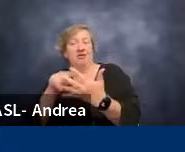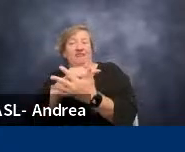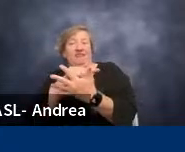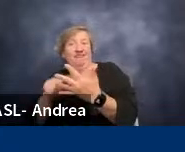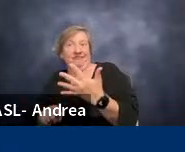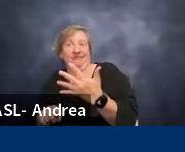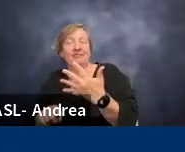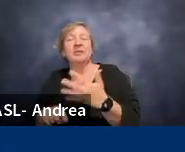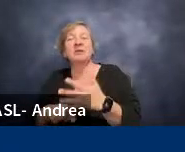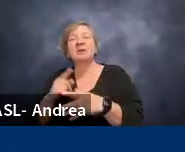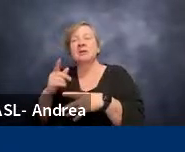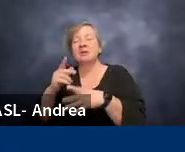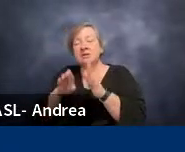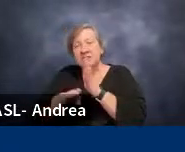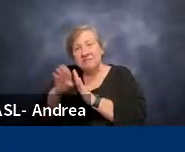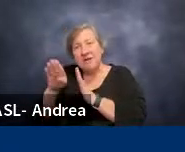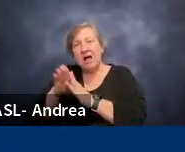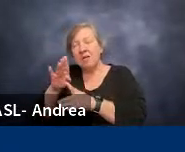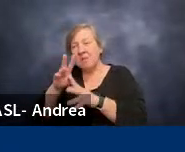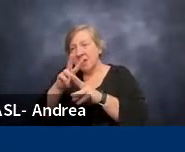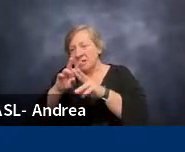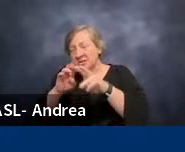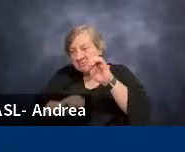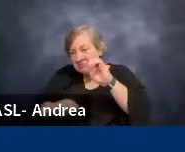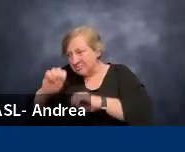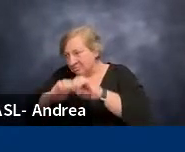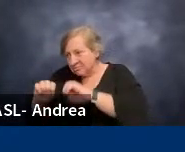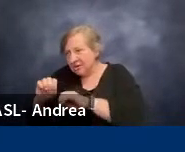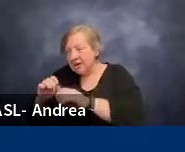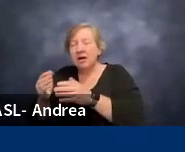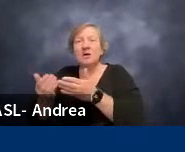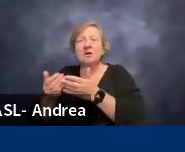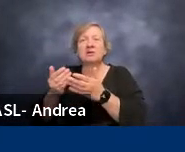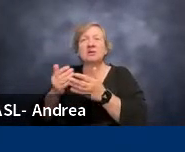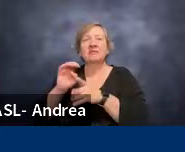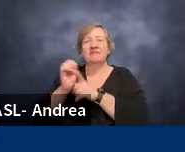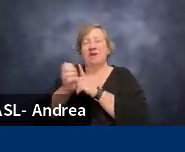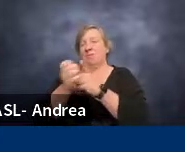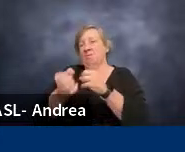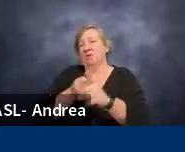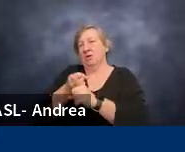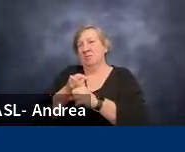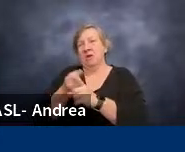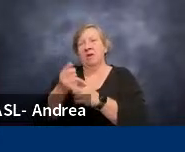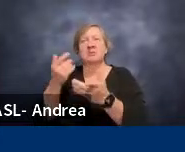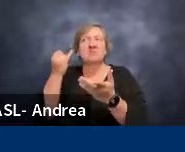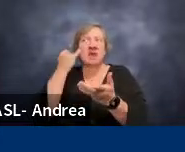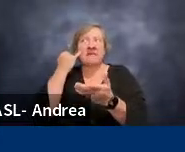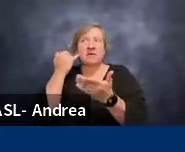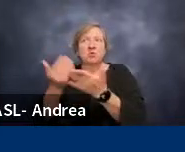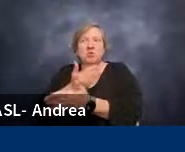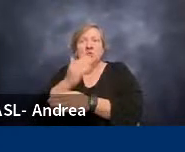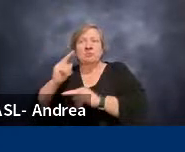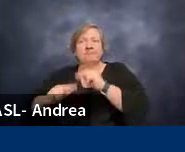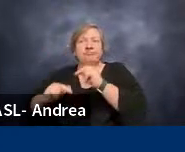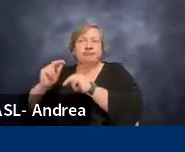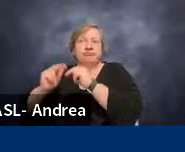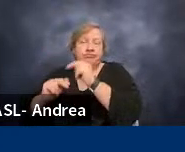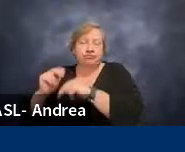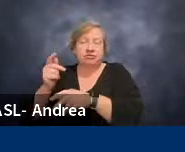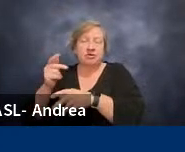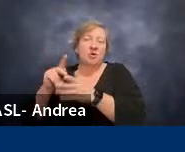and analyzing environmental impacts with a new project. In